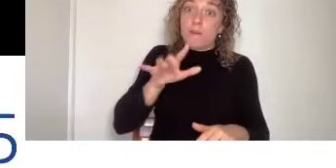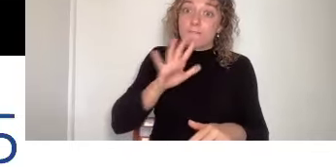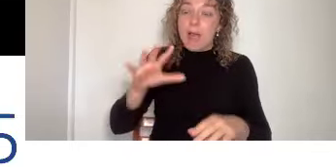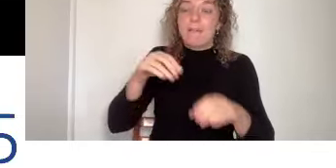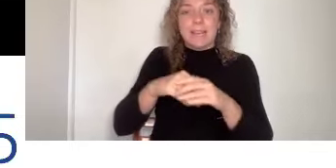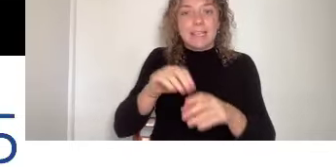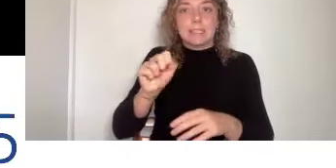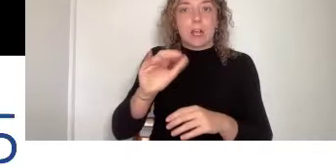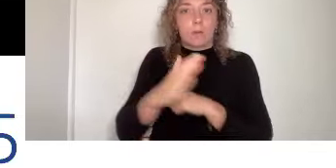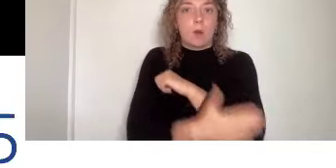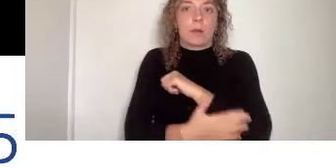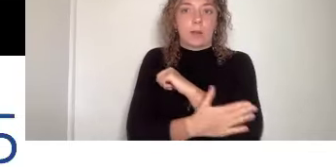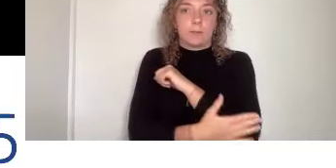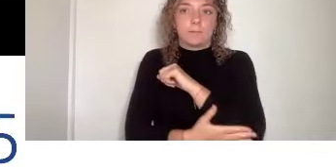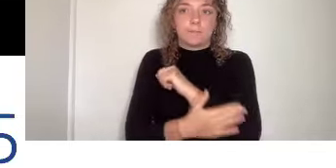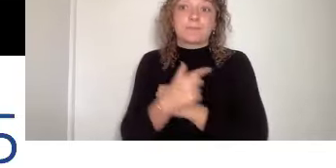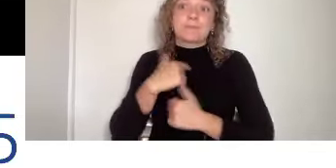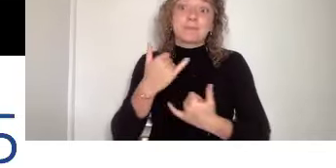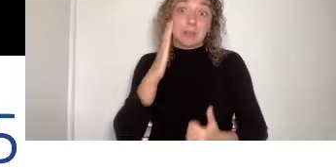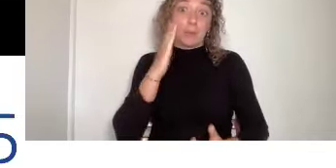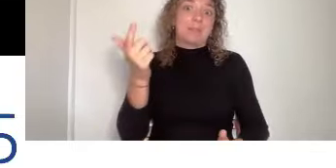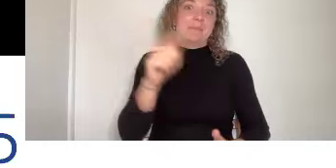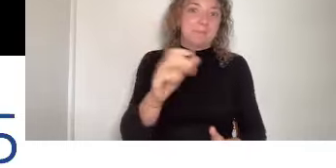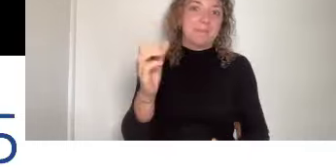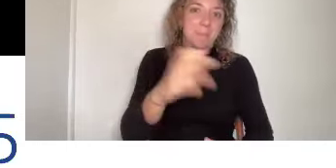County. So I'll turn it back over to Sarah.